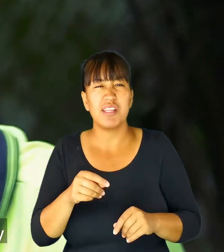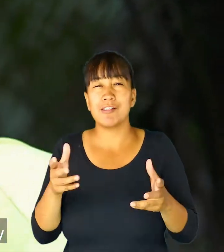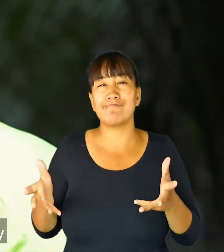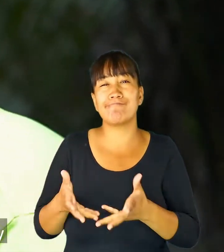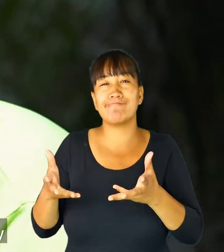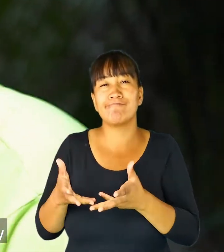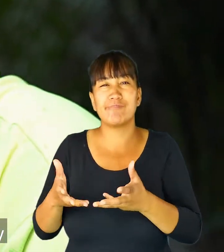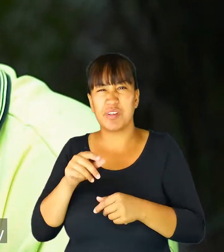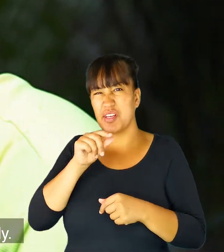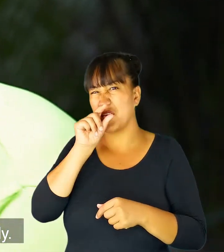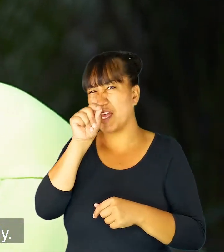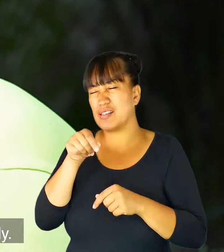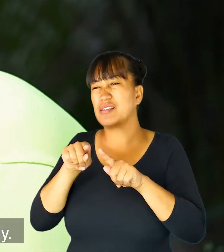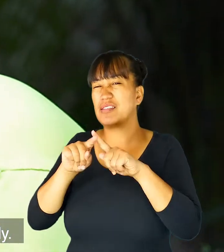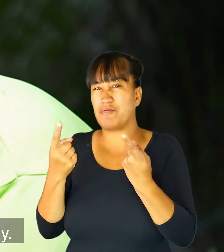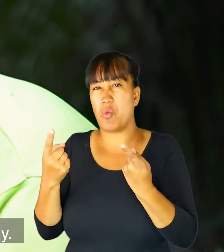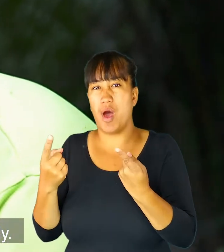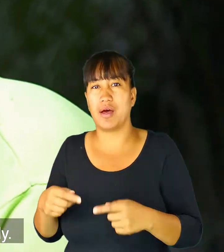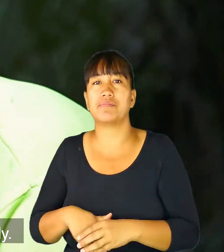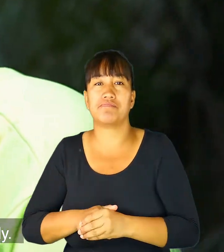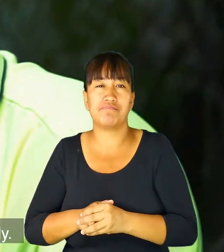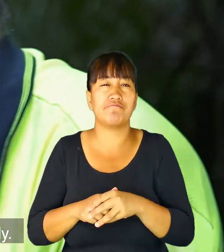what would happen naturally, but we were doing it